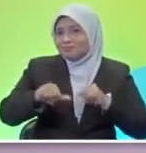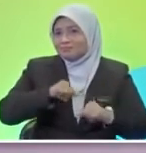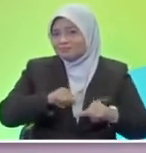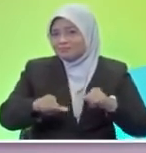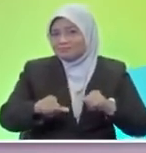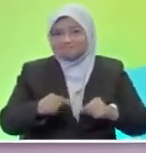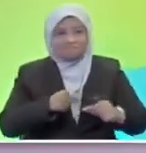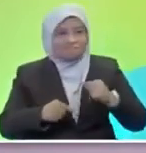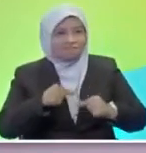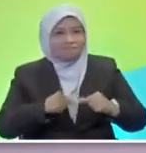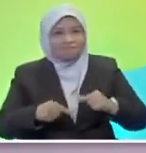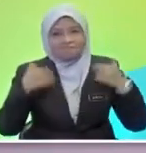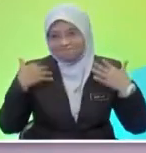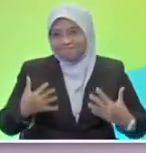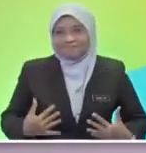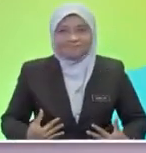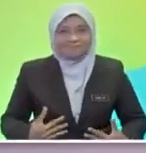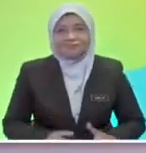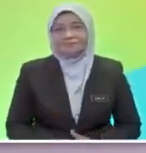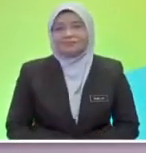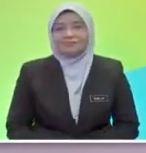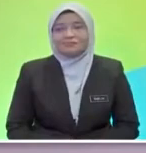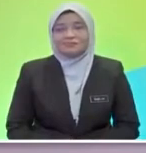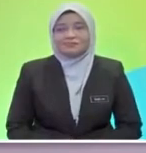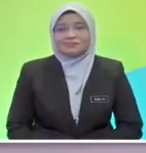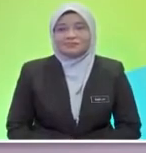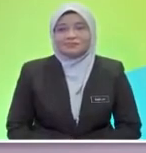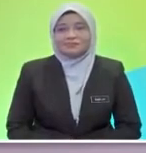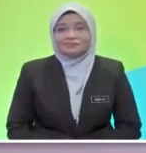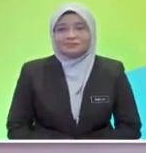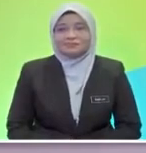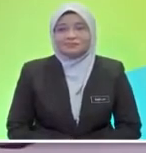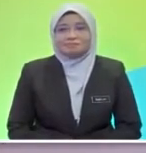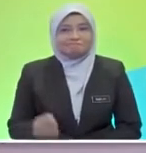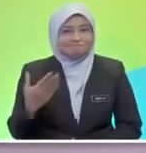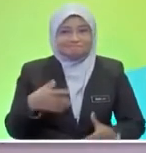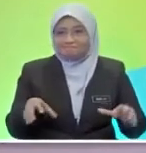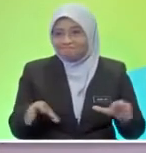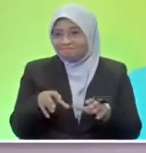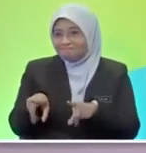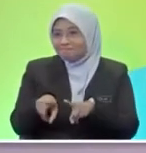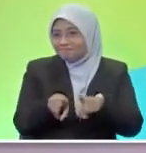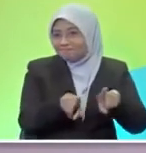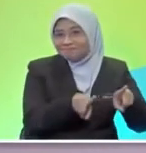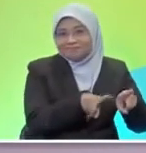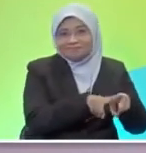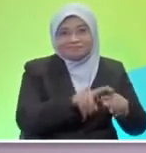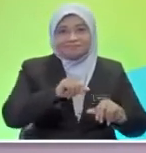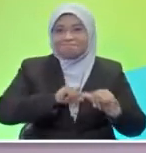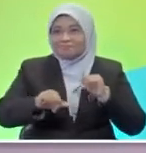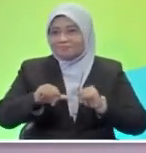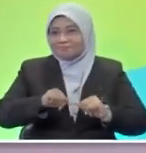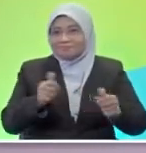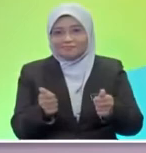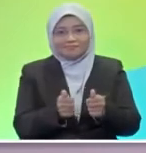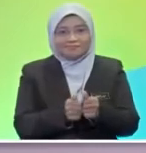moving a lot. So get out your sports gear and then let's do it together with Kak Shafika. But before that, let's hear